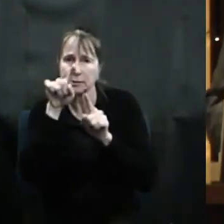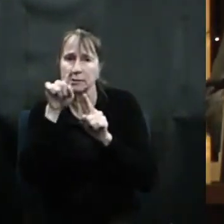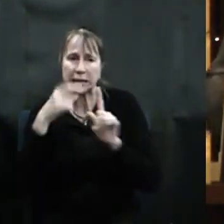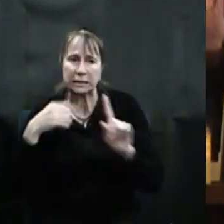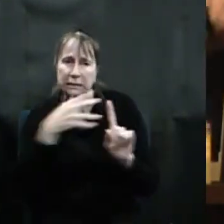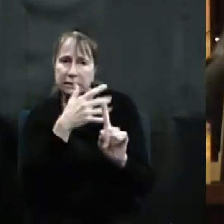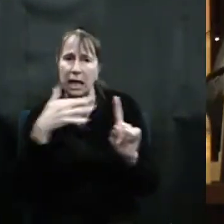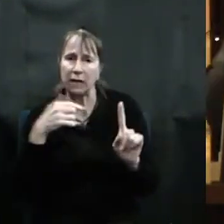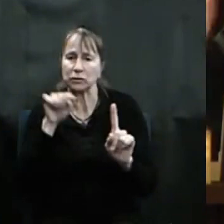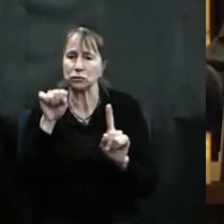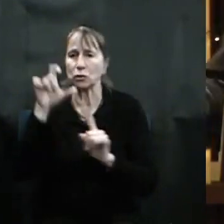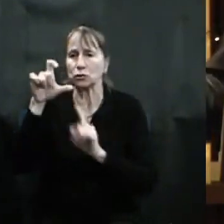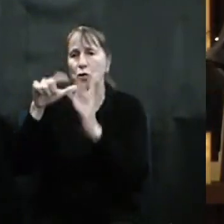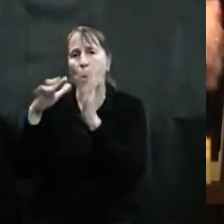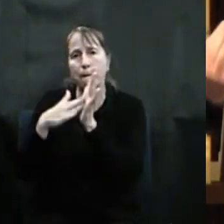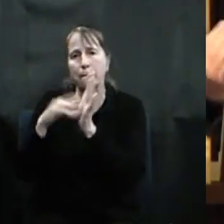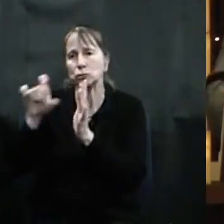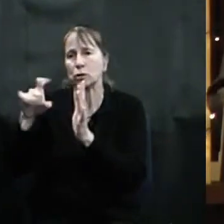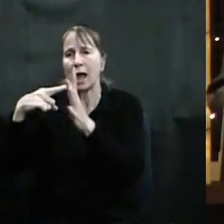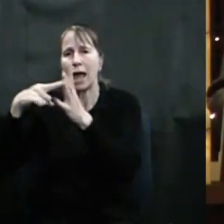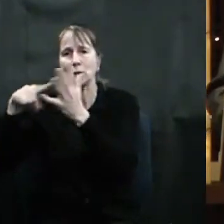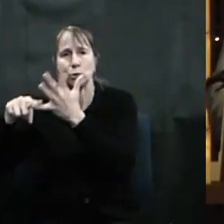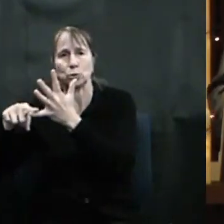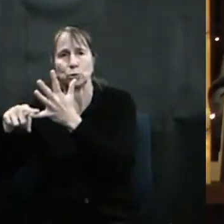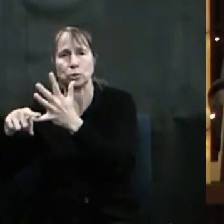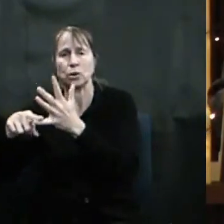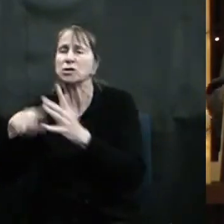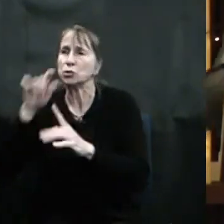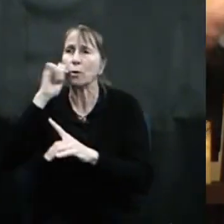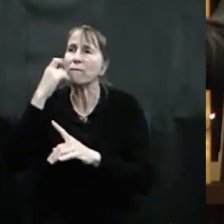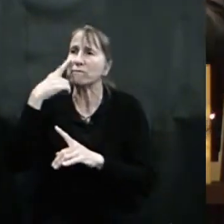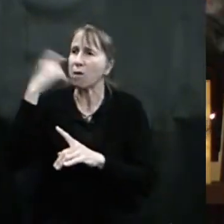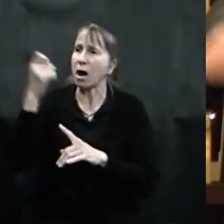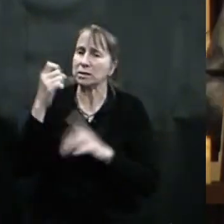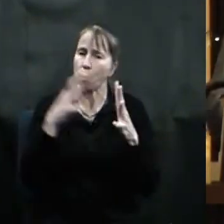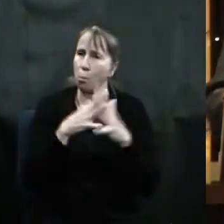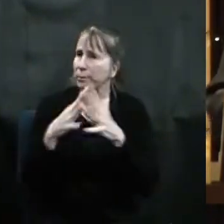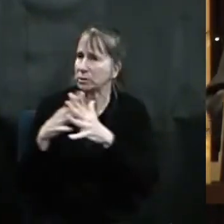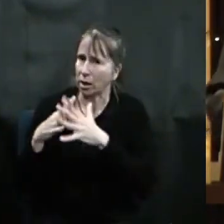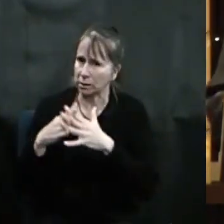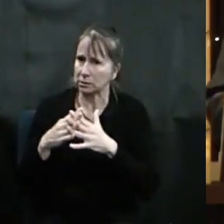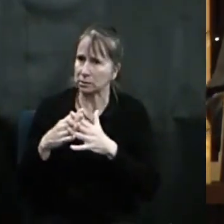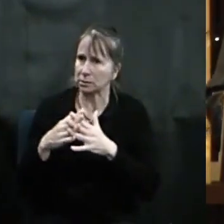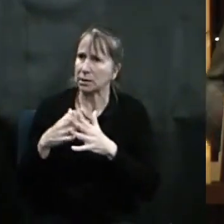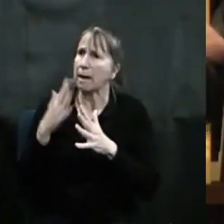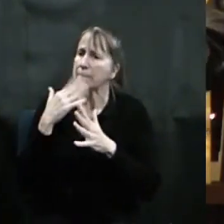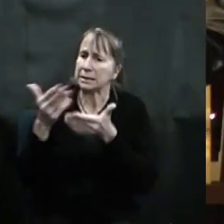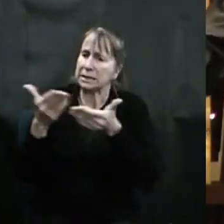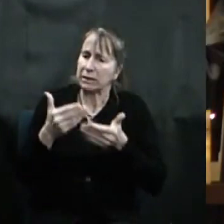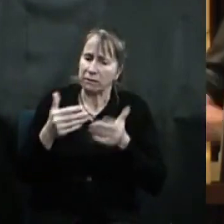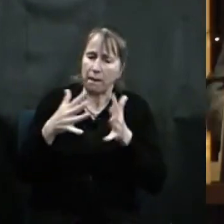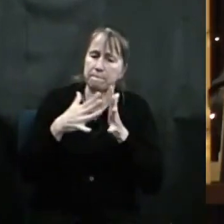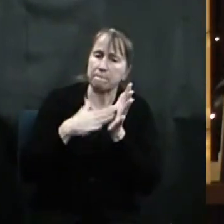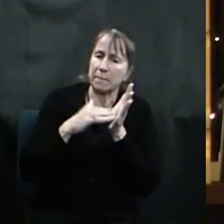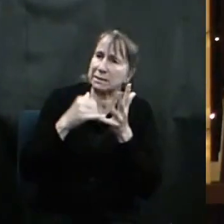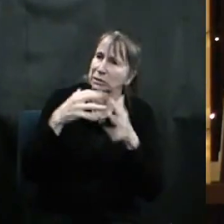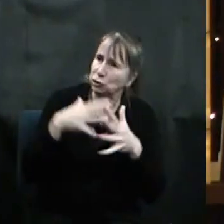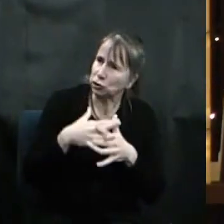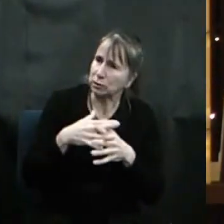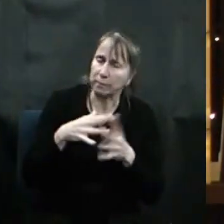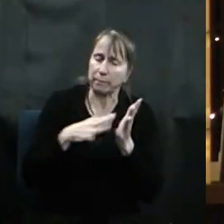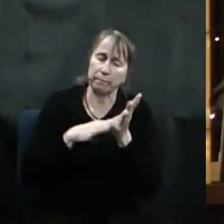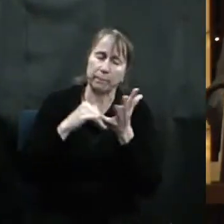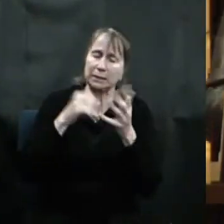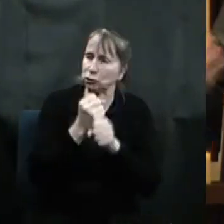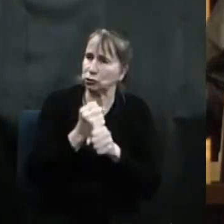office@stdavids.com.au. I'm sure you'll find our website. Leave us a message. We'd love to make contact and give you some more information